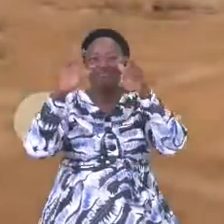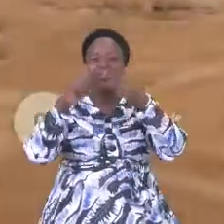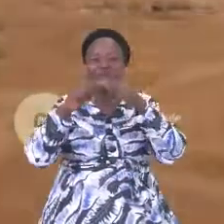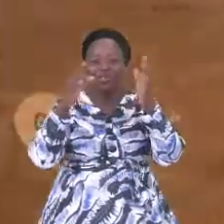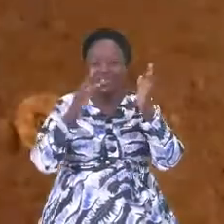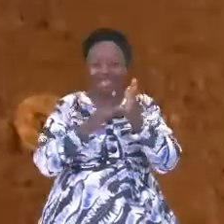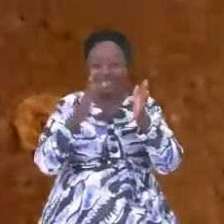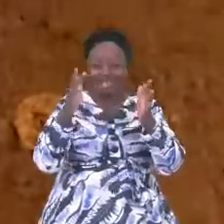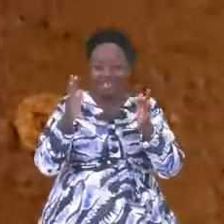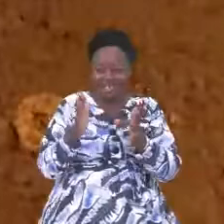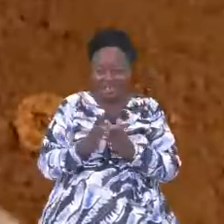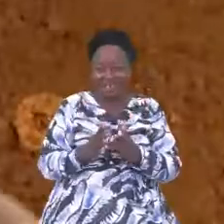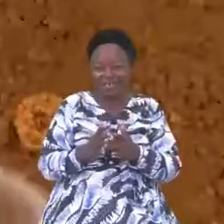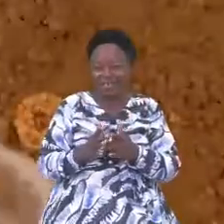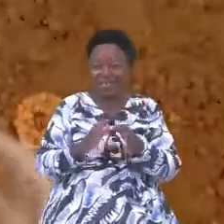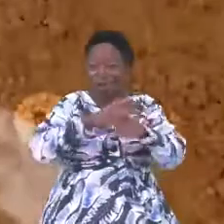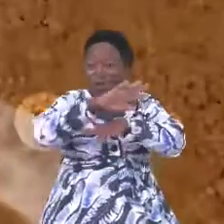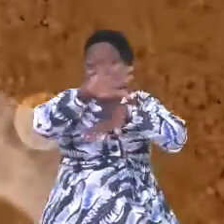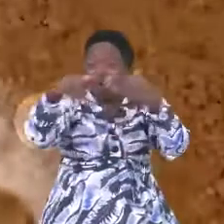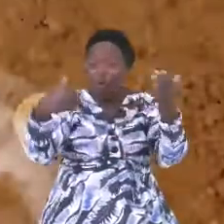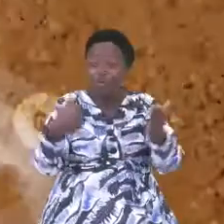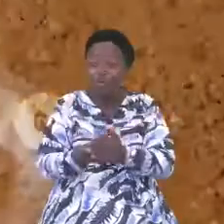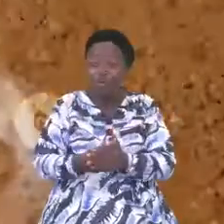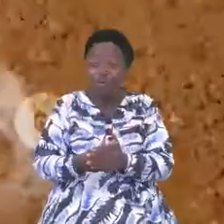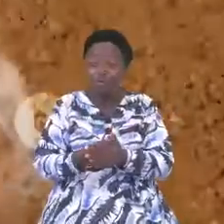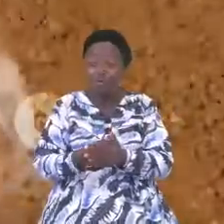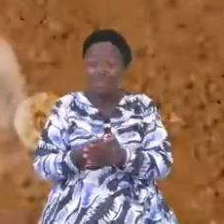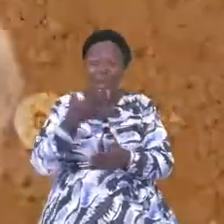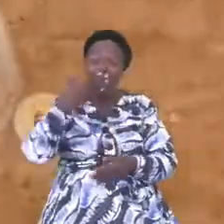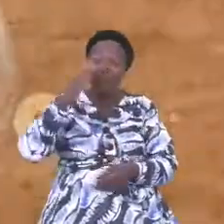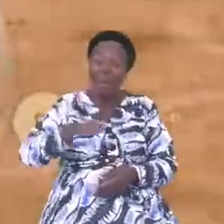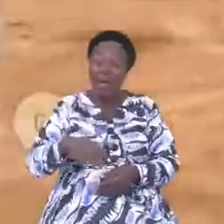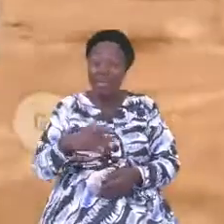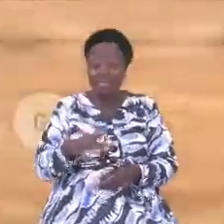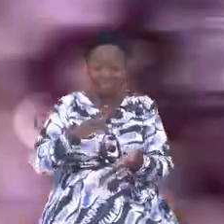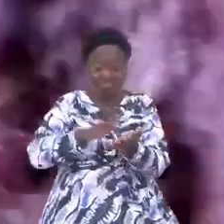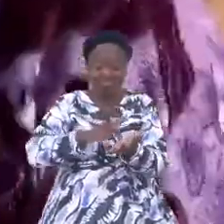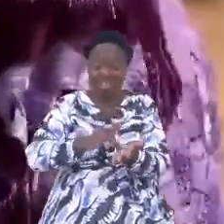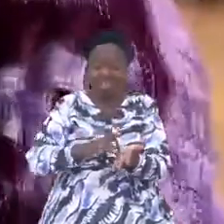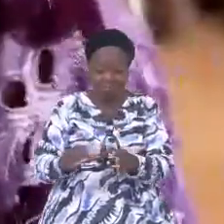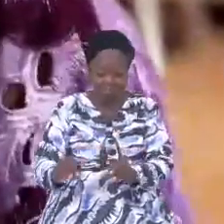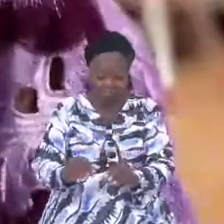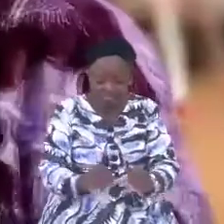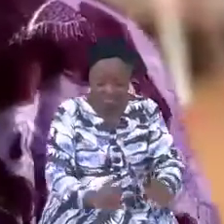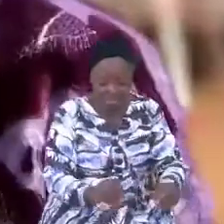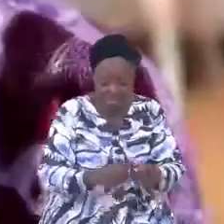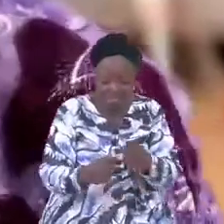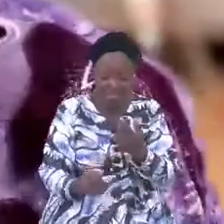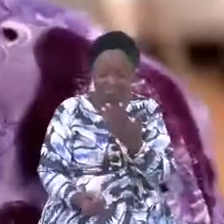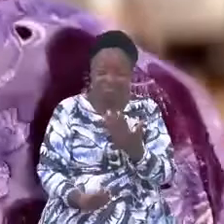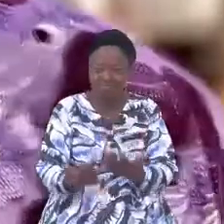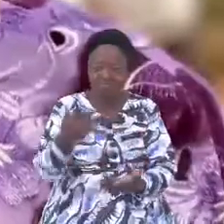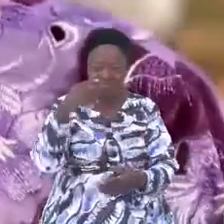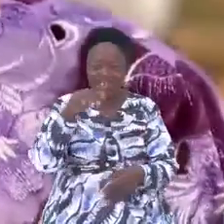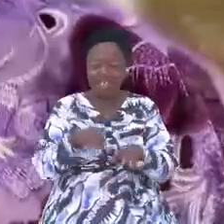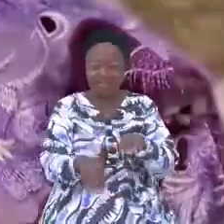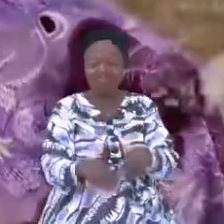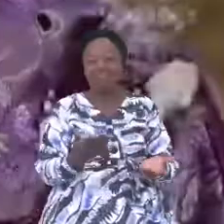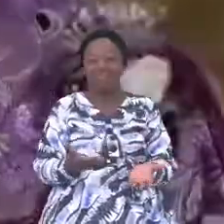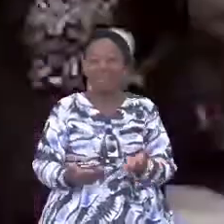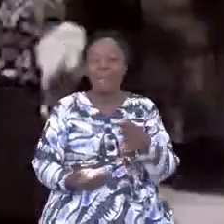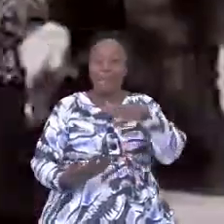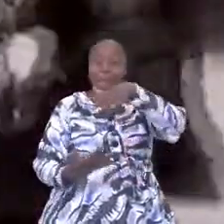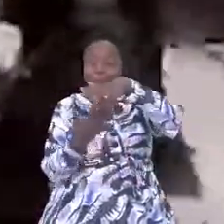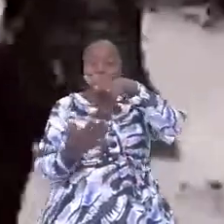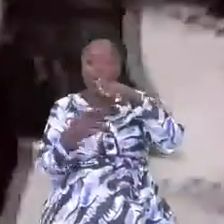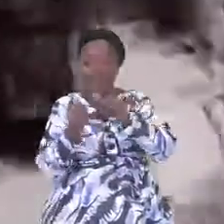I go burn the thing. You put fire, everything. Burn everything. Now when I do that medicine, my wife